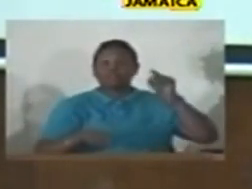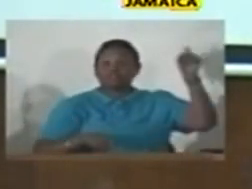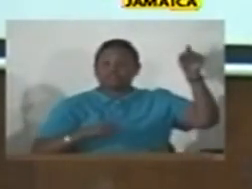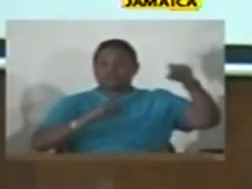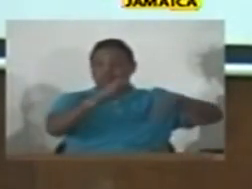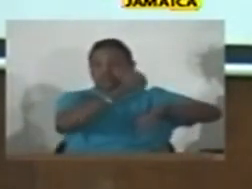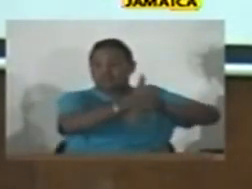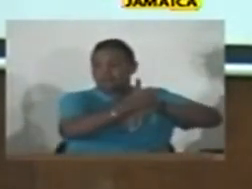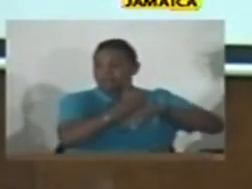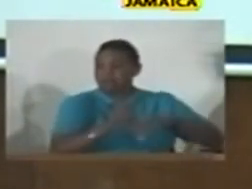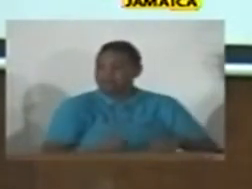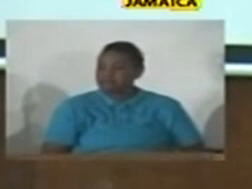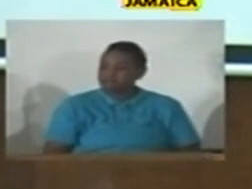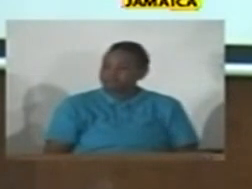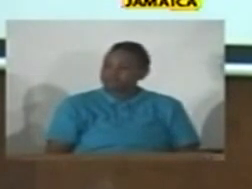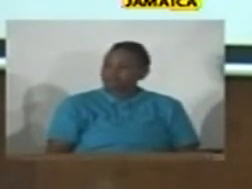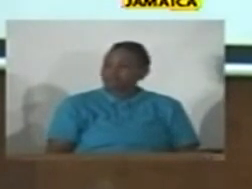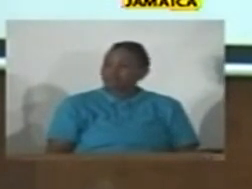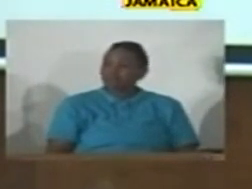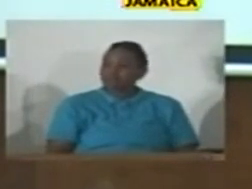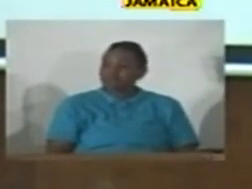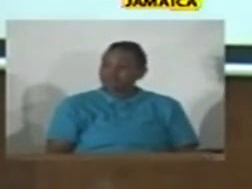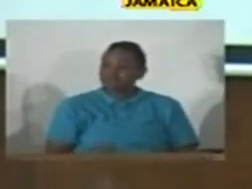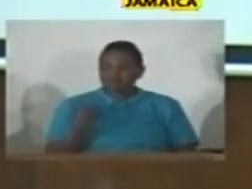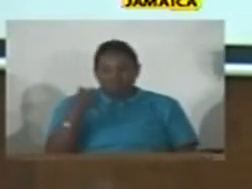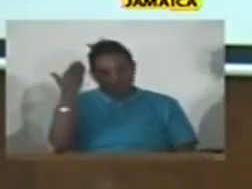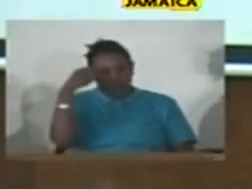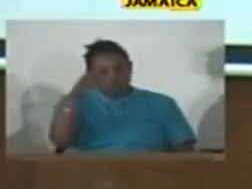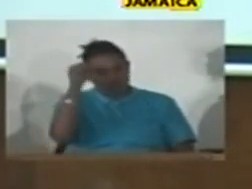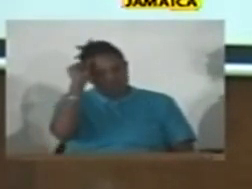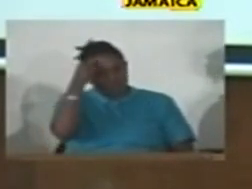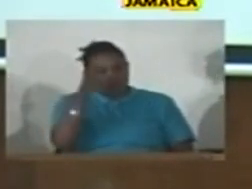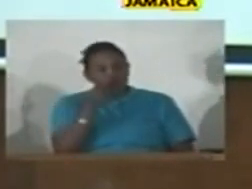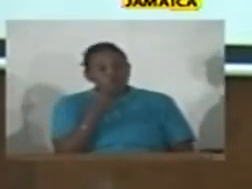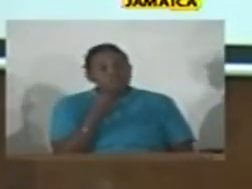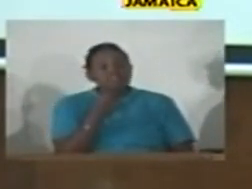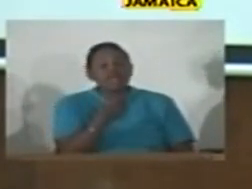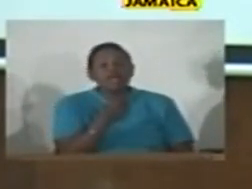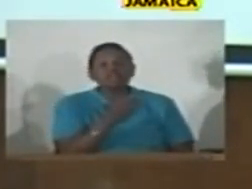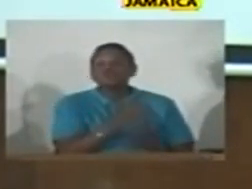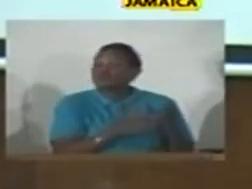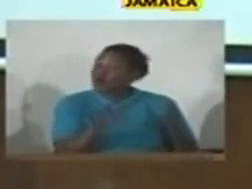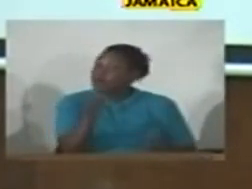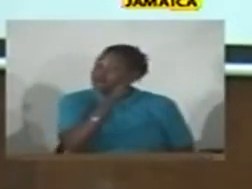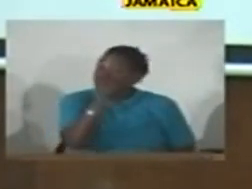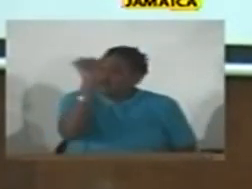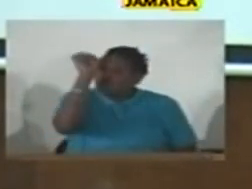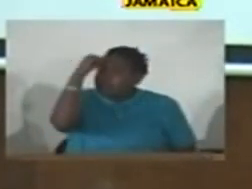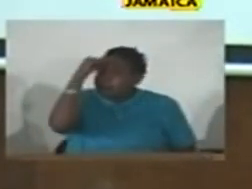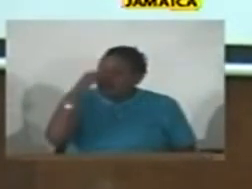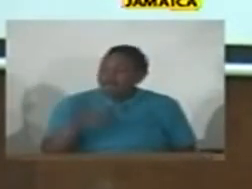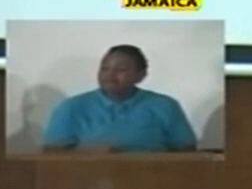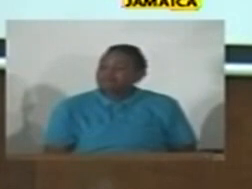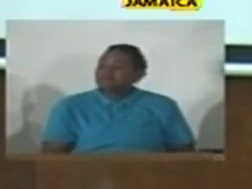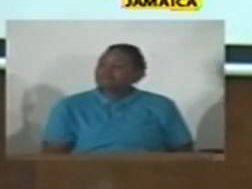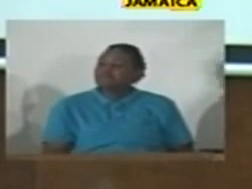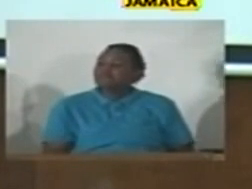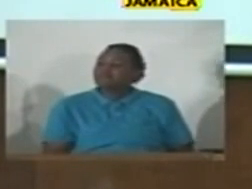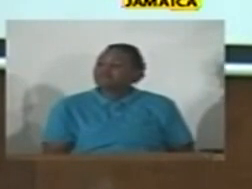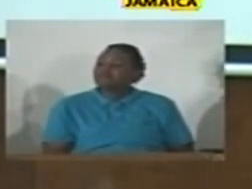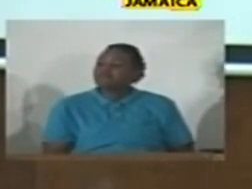implementer. I hope you remember who said that. Some of you remember that the